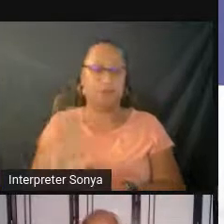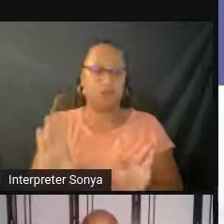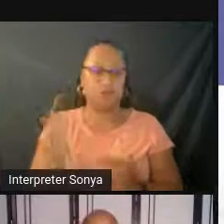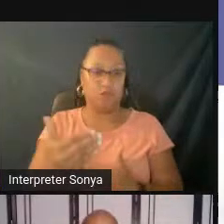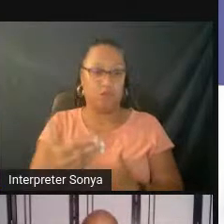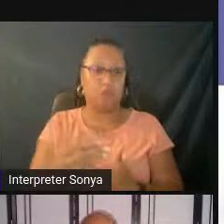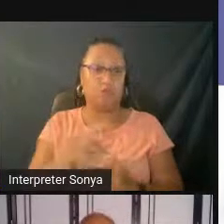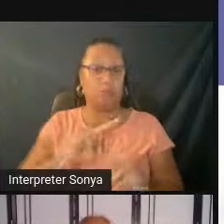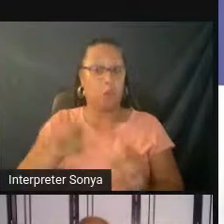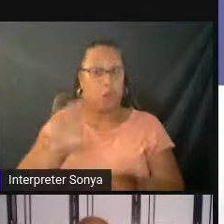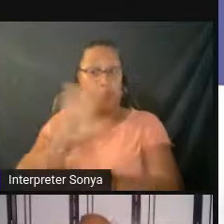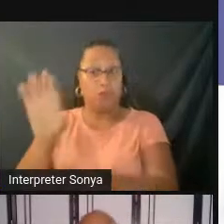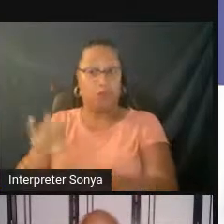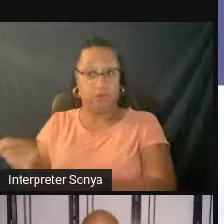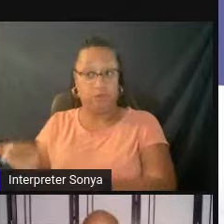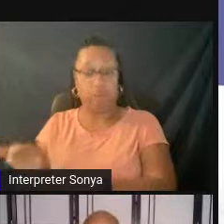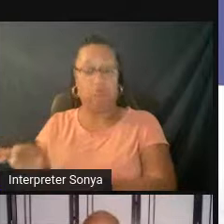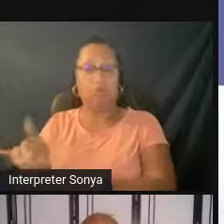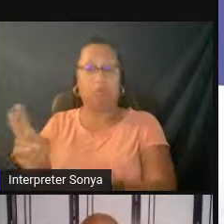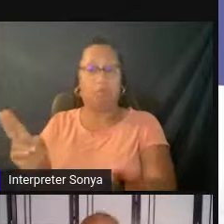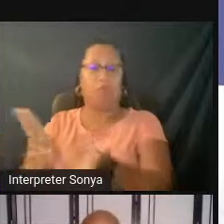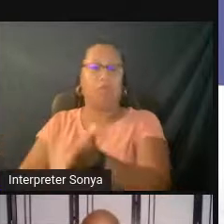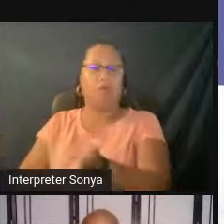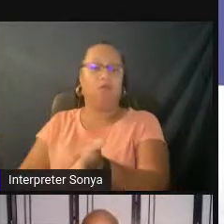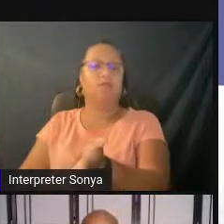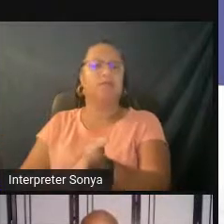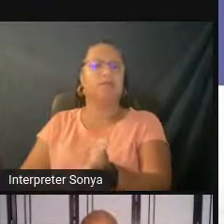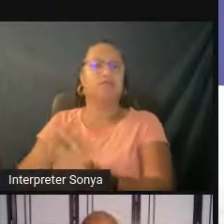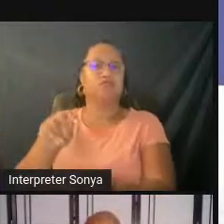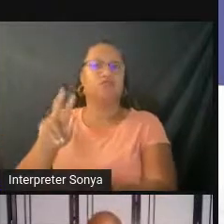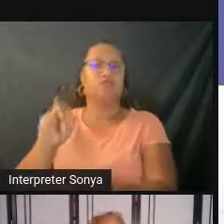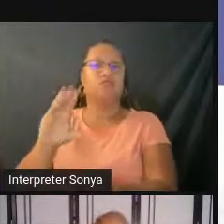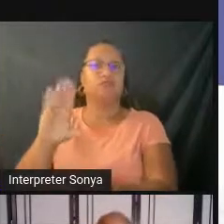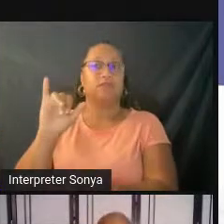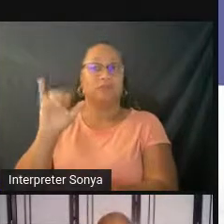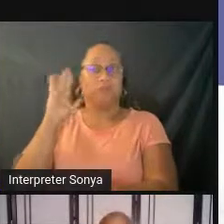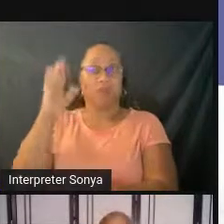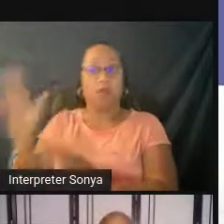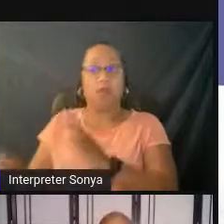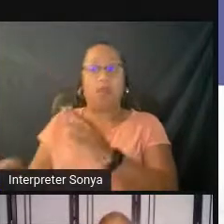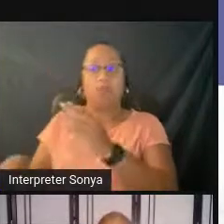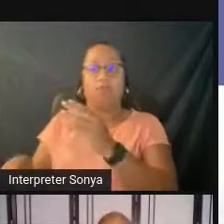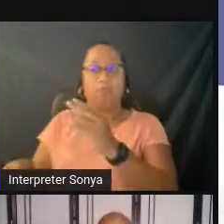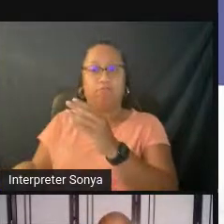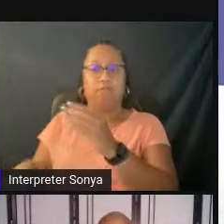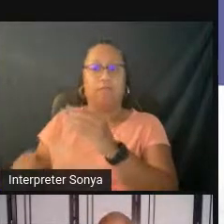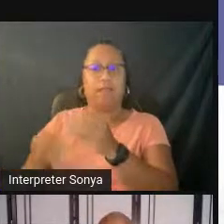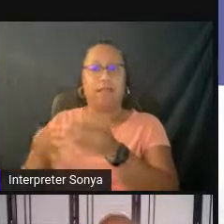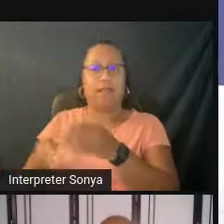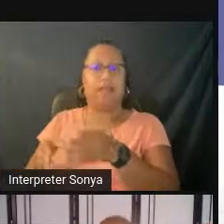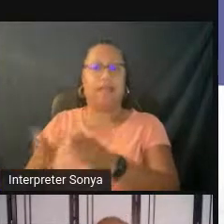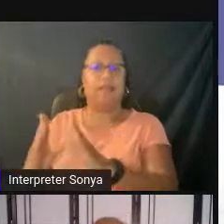over to Zoom, log in. Tracy will admit you. Starts off with fellowship.